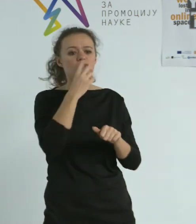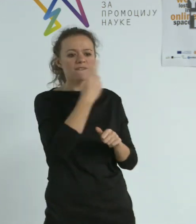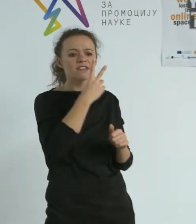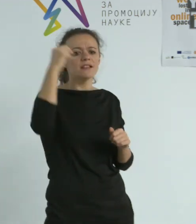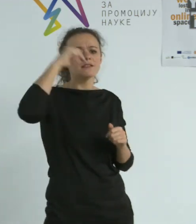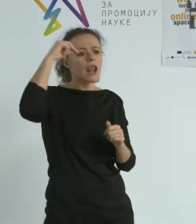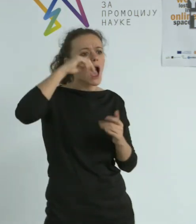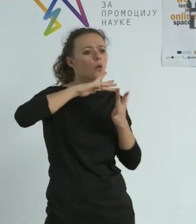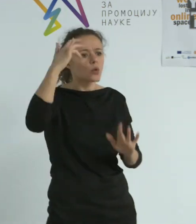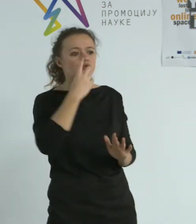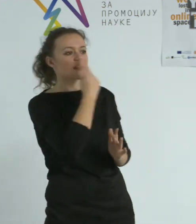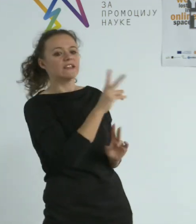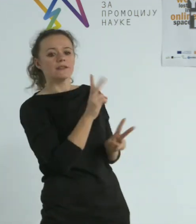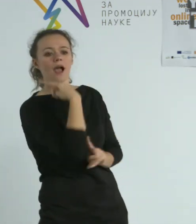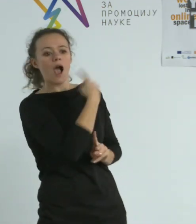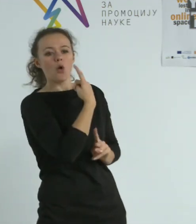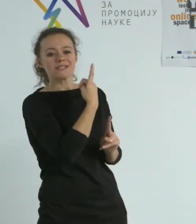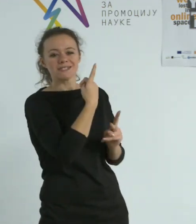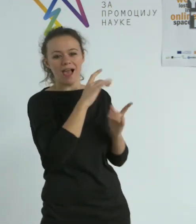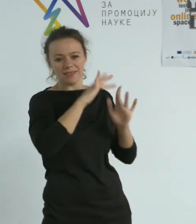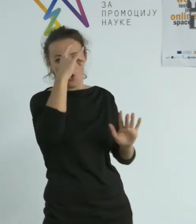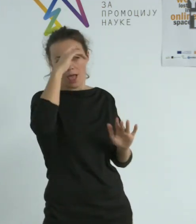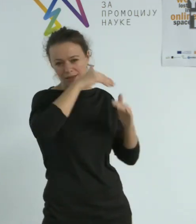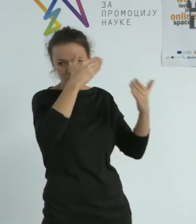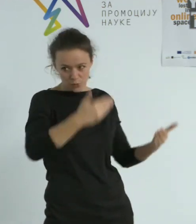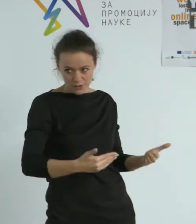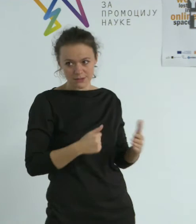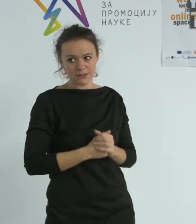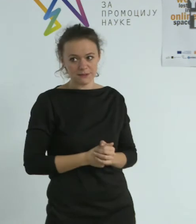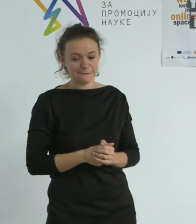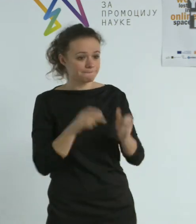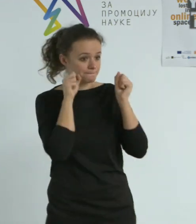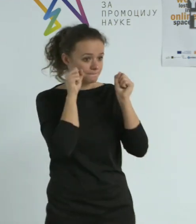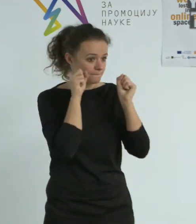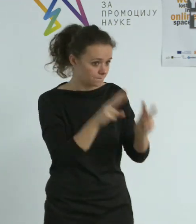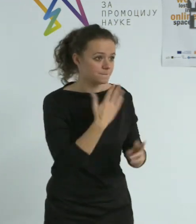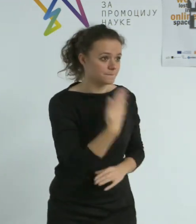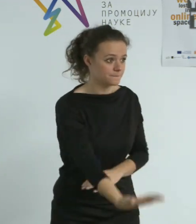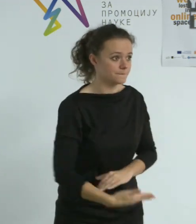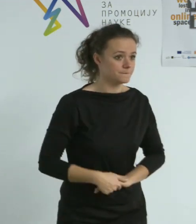just to see how it looks like. So at some point. Okay, thank you.